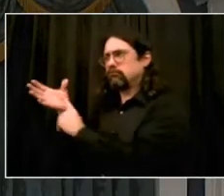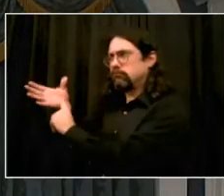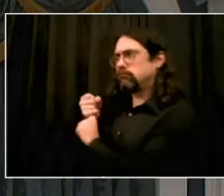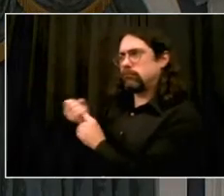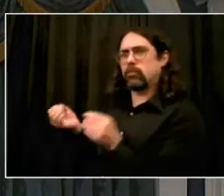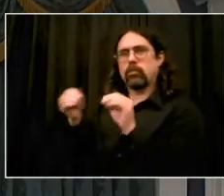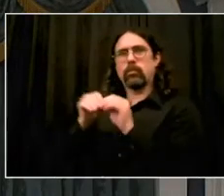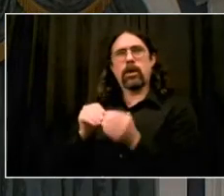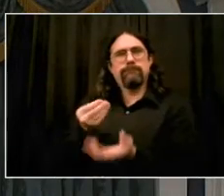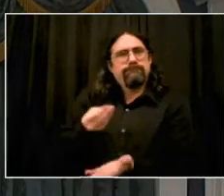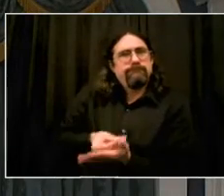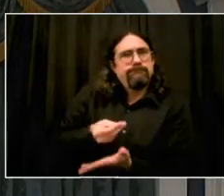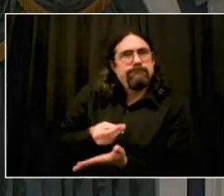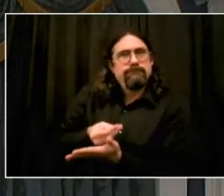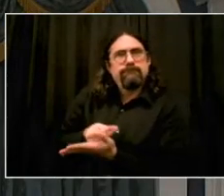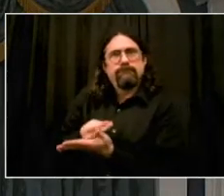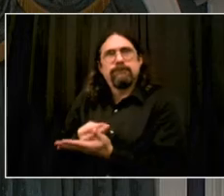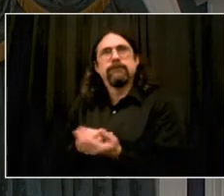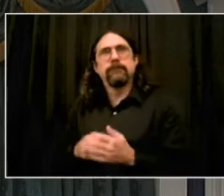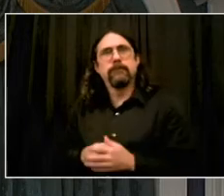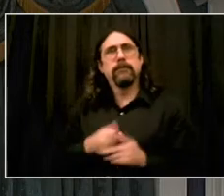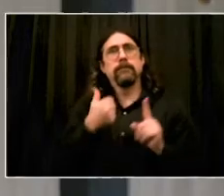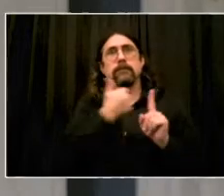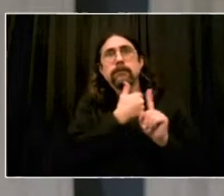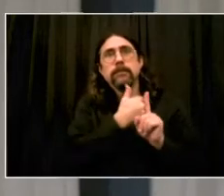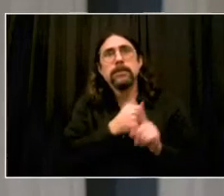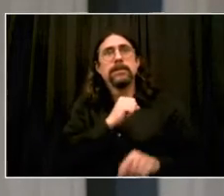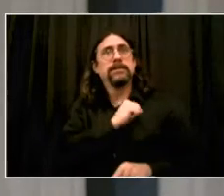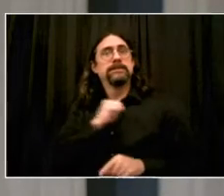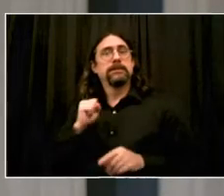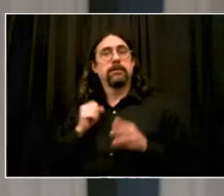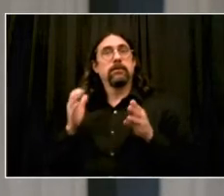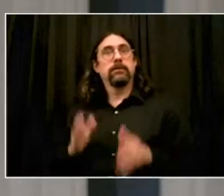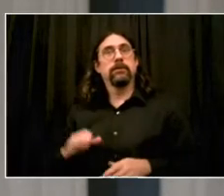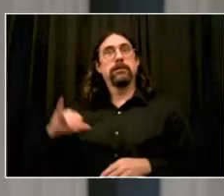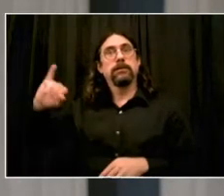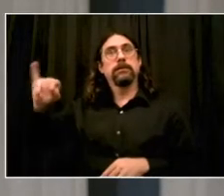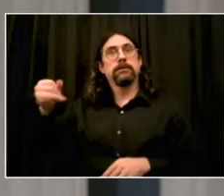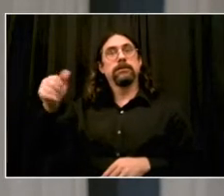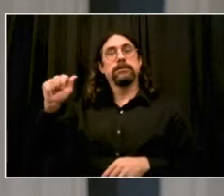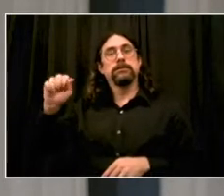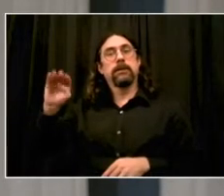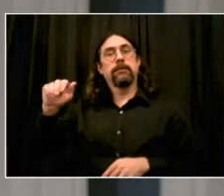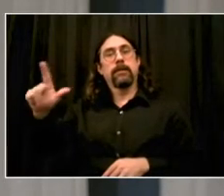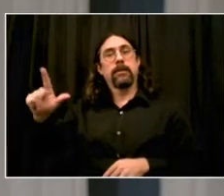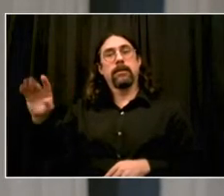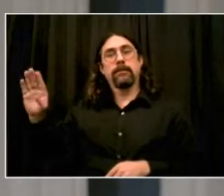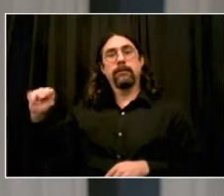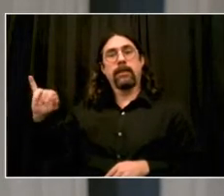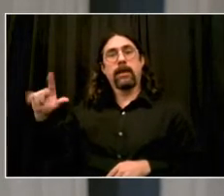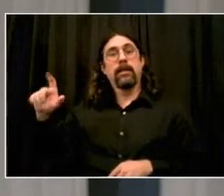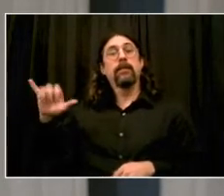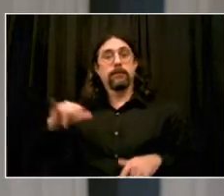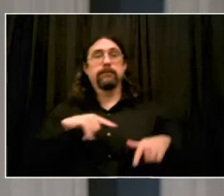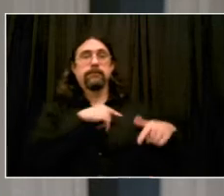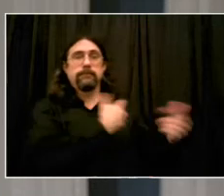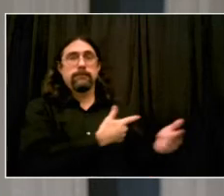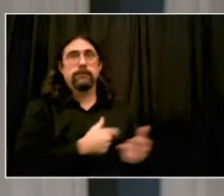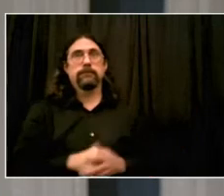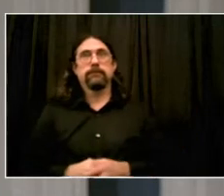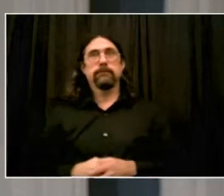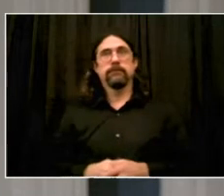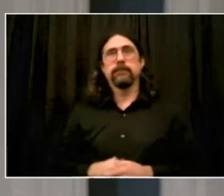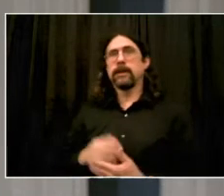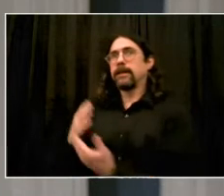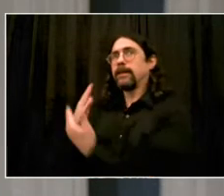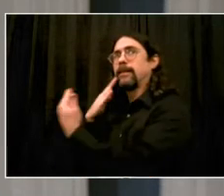Mr. Mayor, Deputy Mayor Thompson, and Councilmember Rosenthal for your leadership in the establishment of this hotline. I remember long before I got elected,